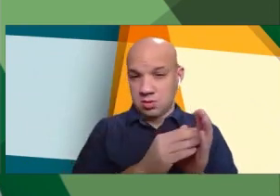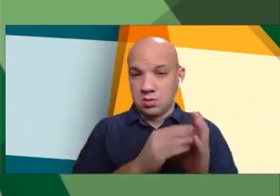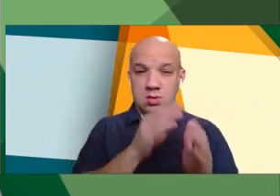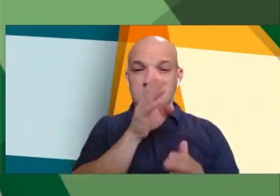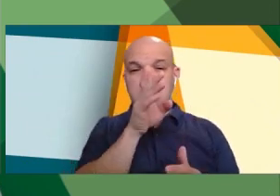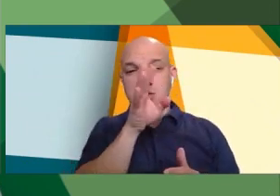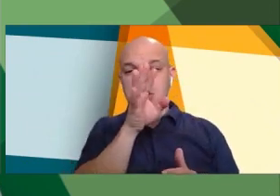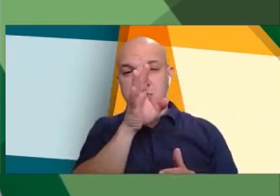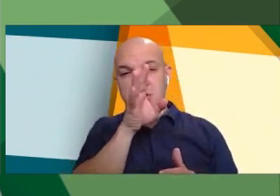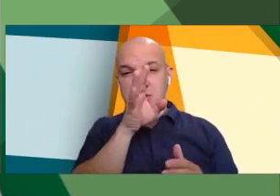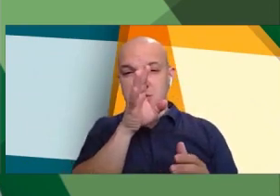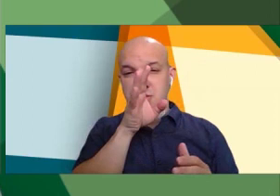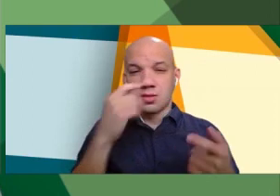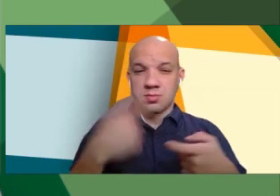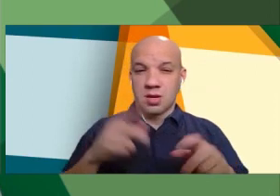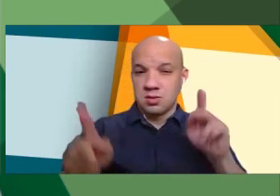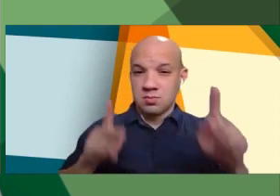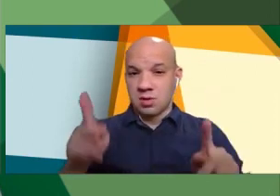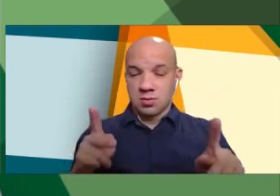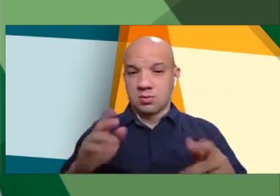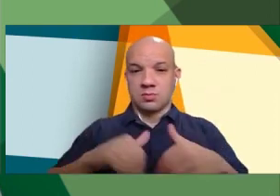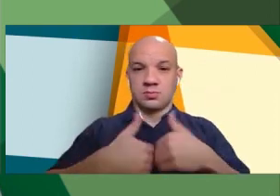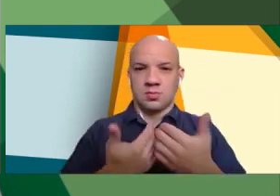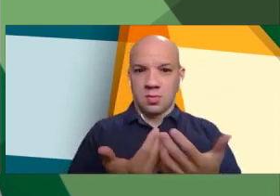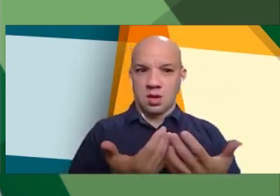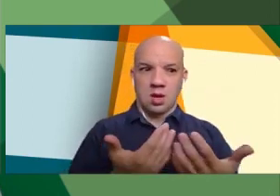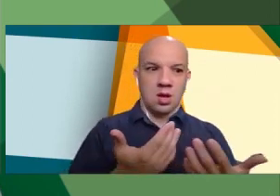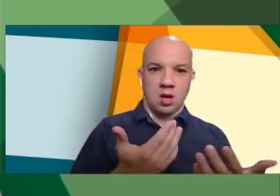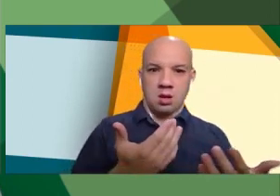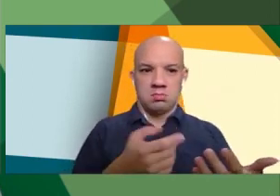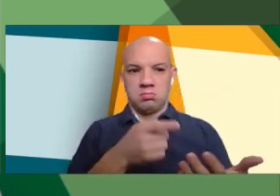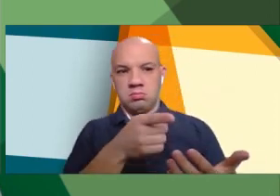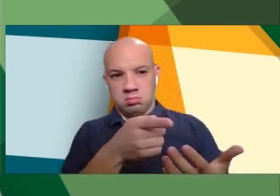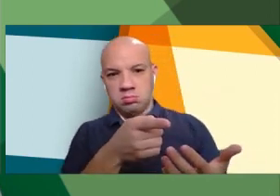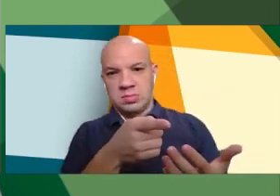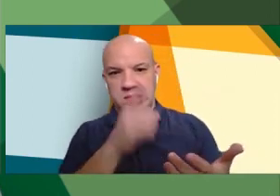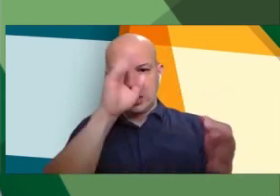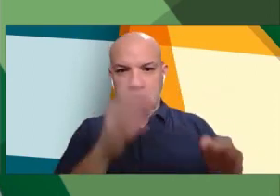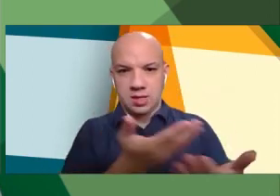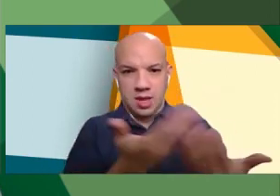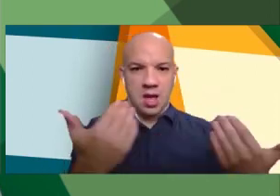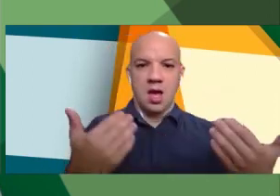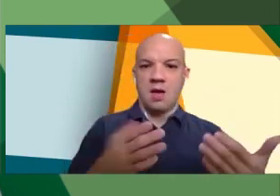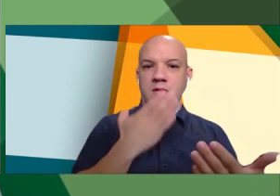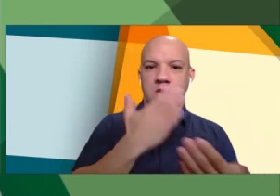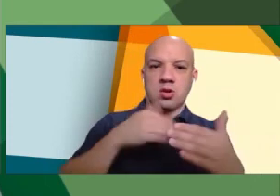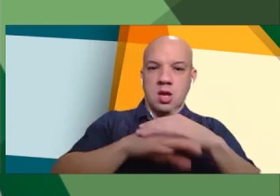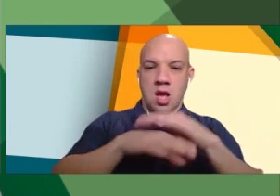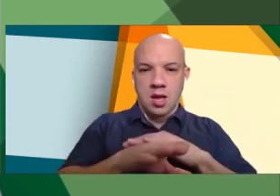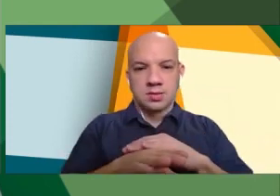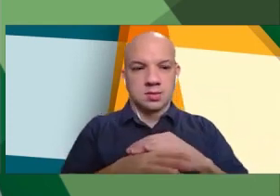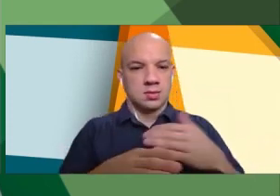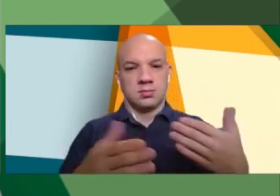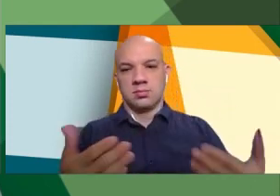to determine if there is meaningful access? Gauge the ability to be able to access program